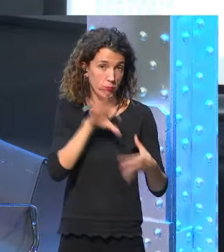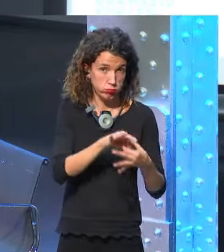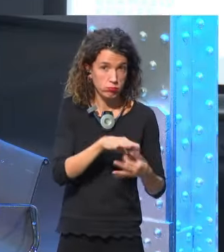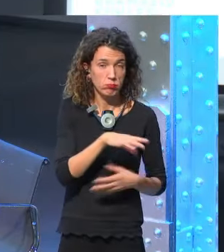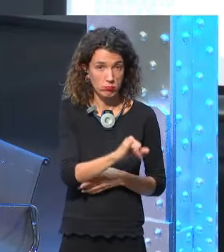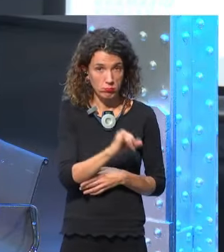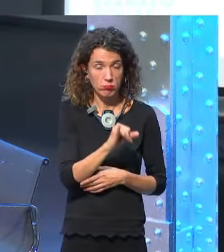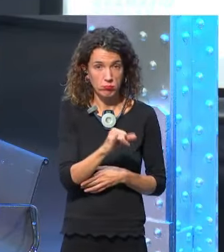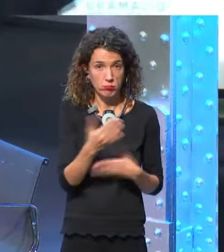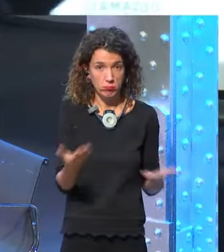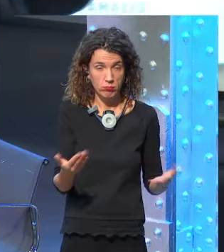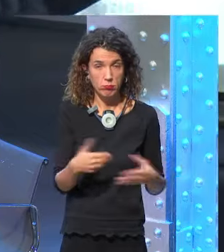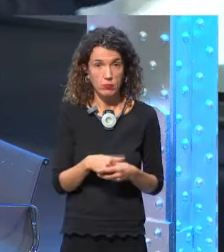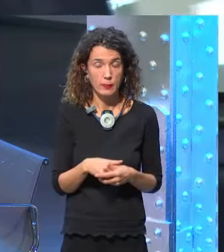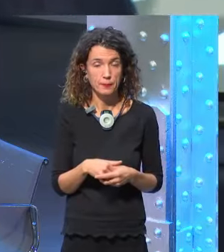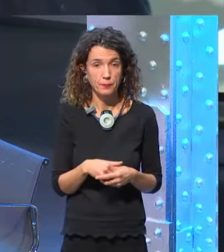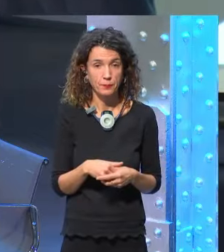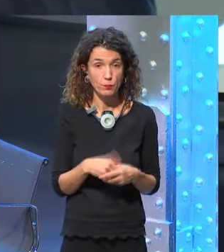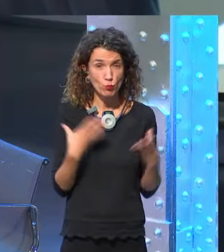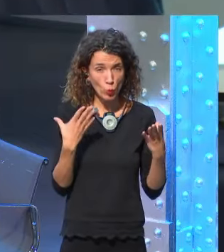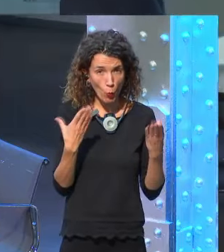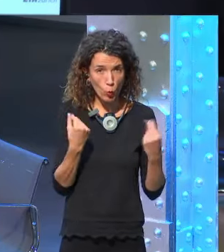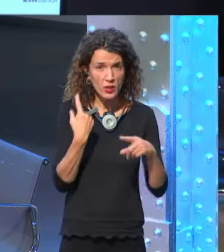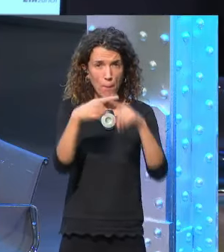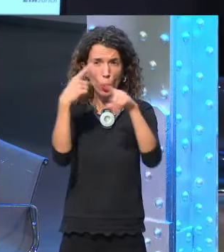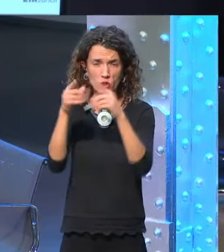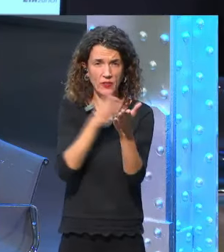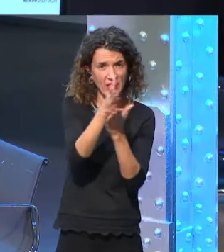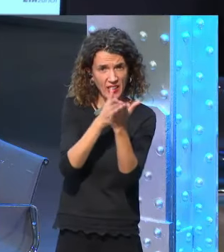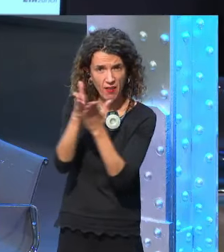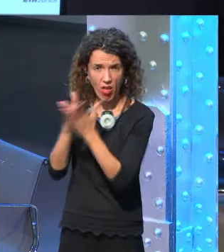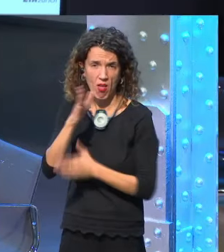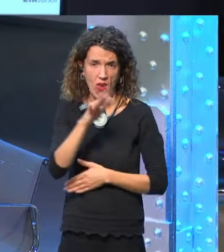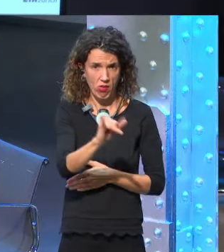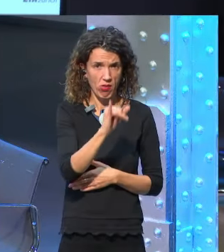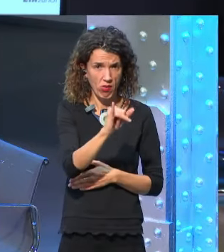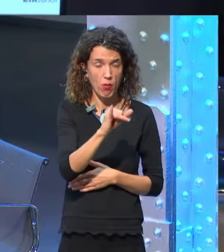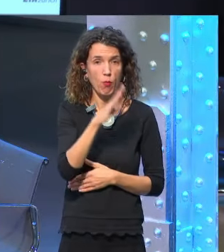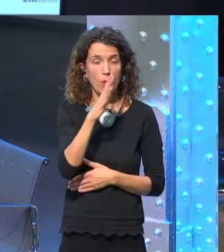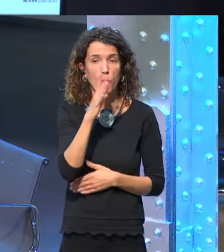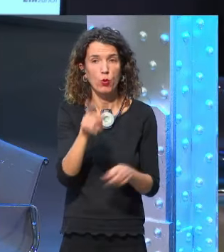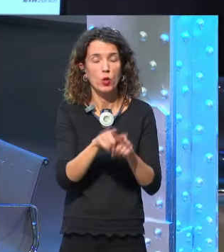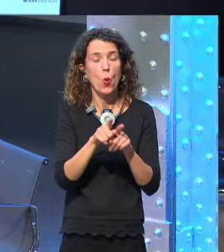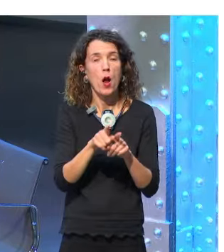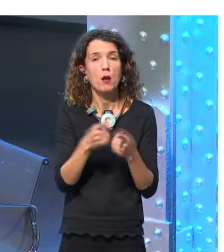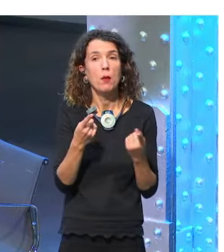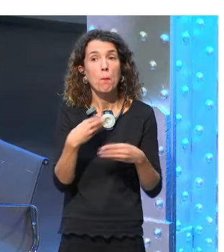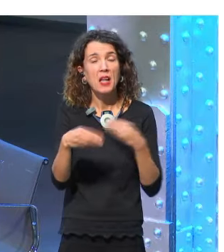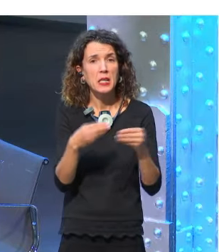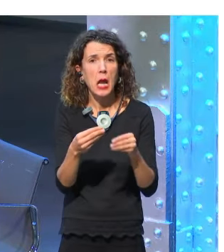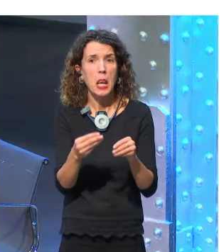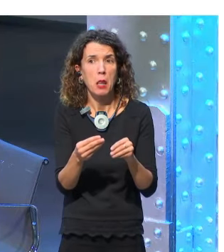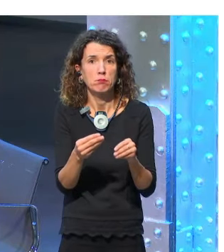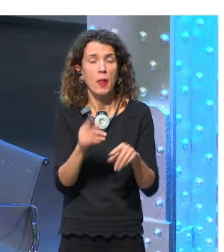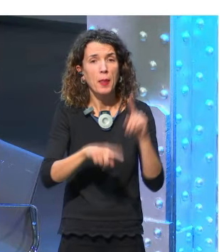robots, but maybe there's completely other ideas, and this is one of them. Why don't we just shoot material to where we wanted to have. So instead